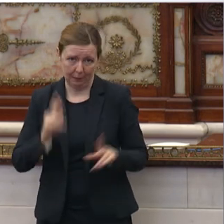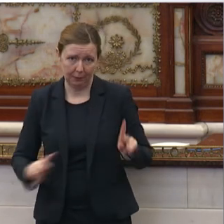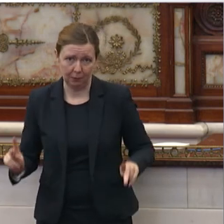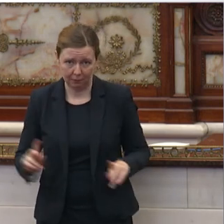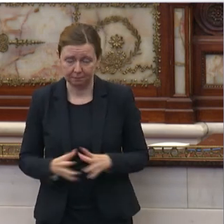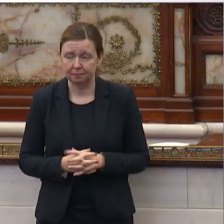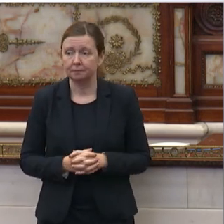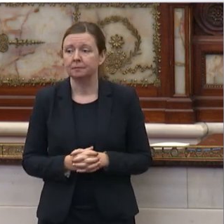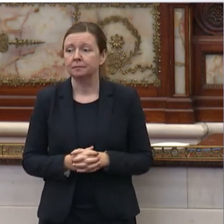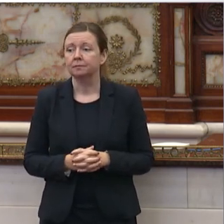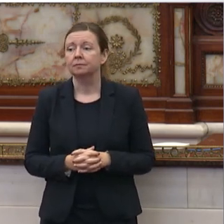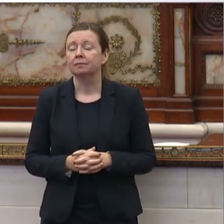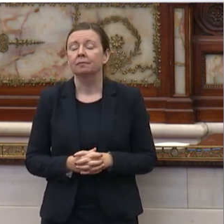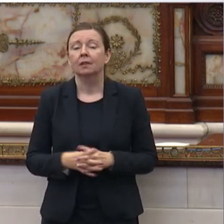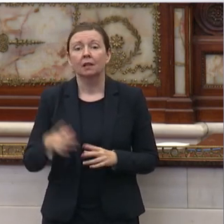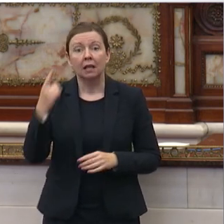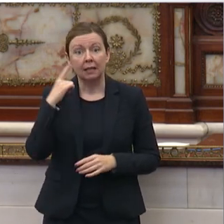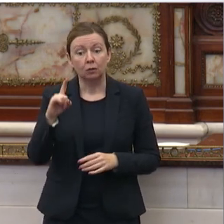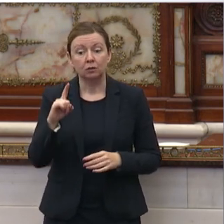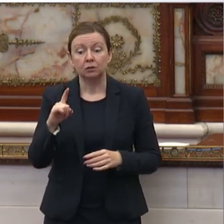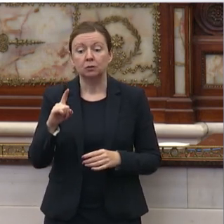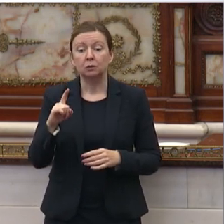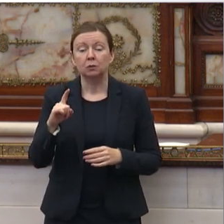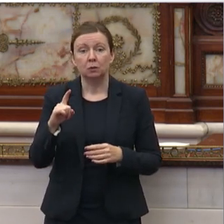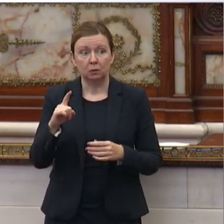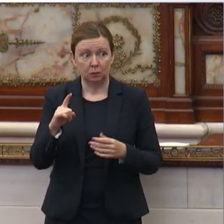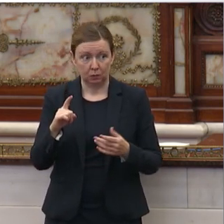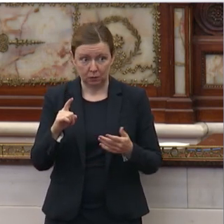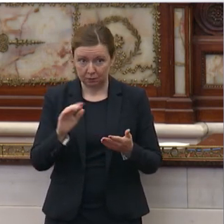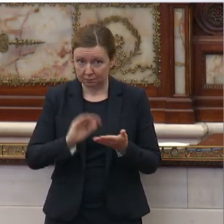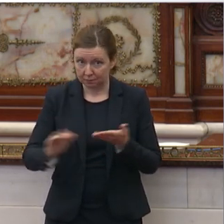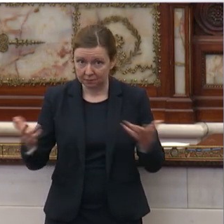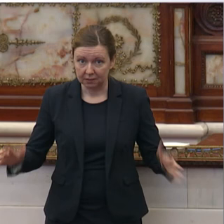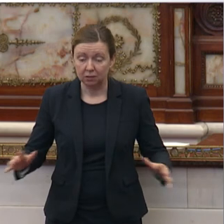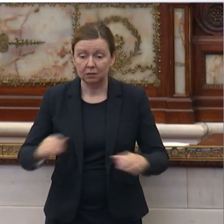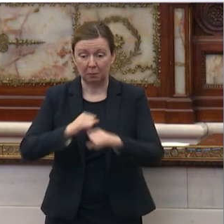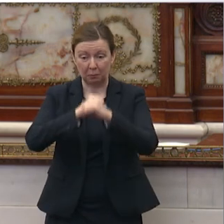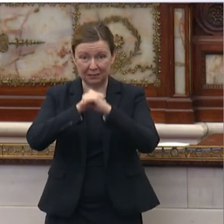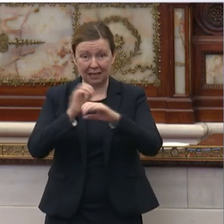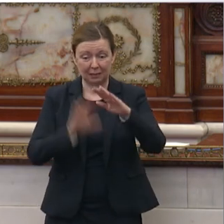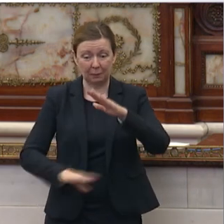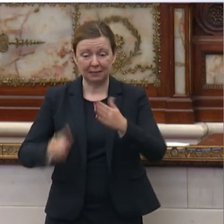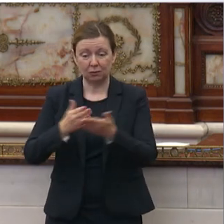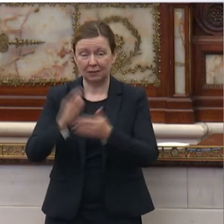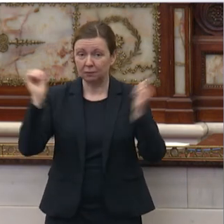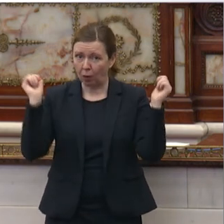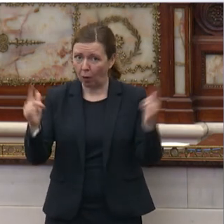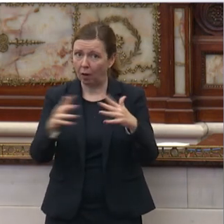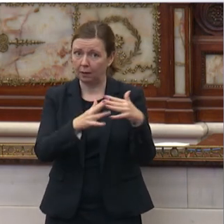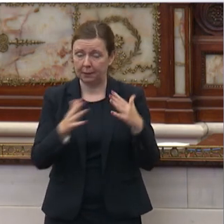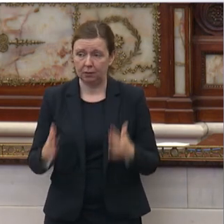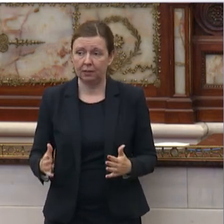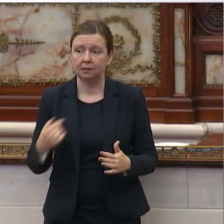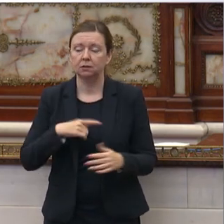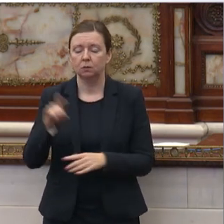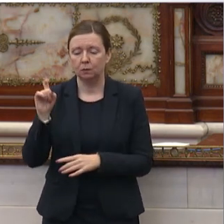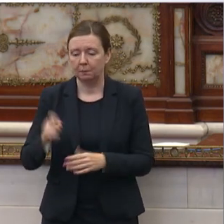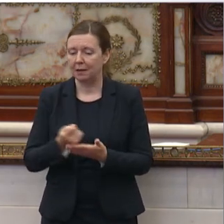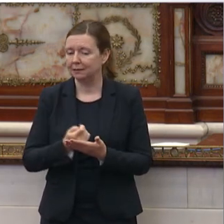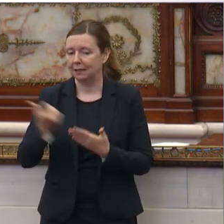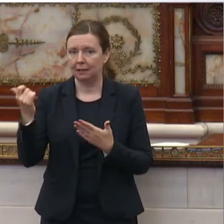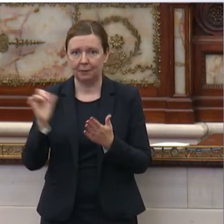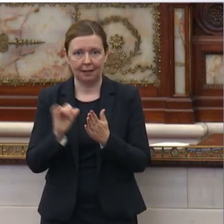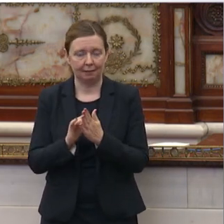counterparts. In order to decarcerate our communities and protect the basic rights of all Americans, we must eliminate